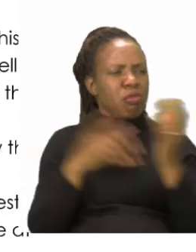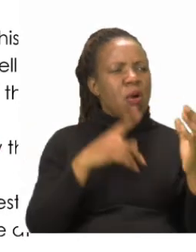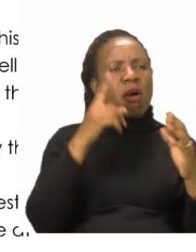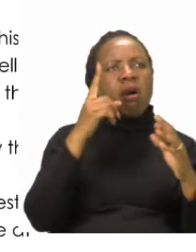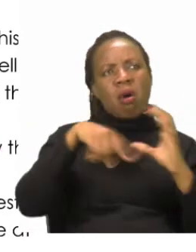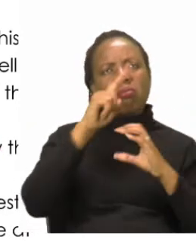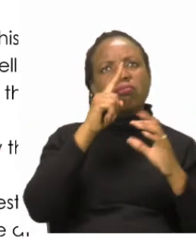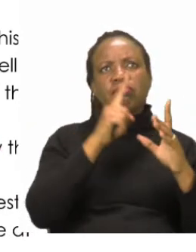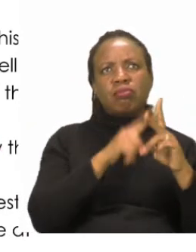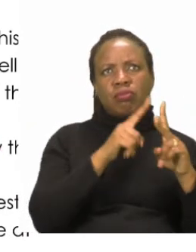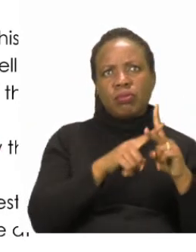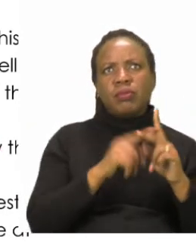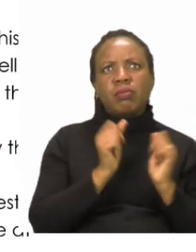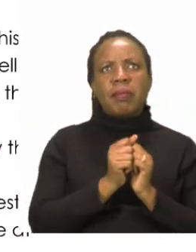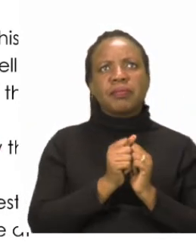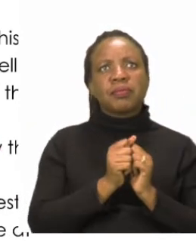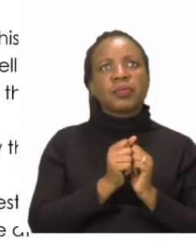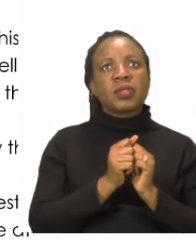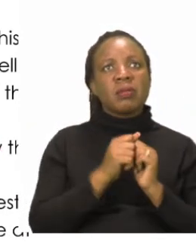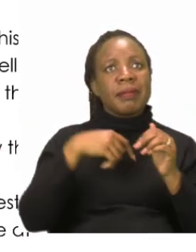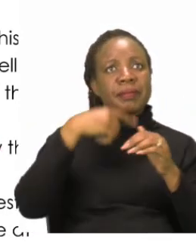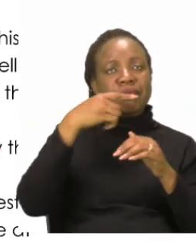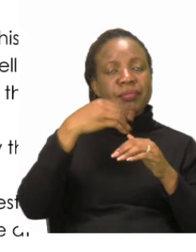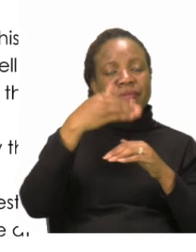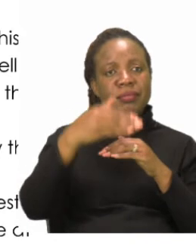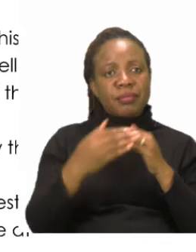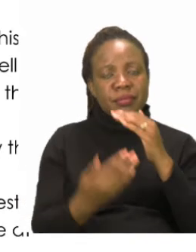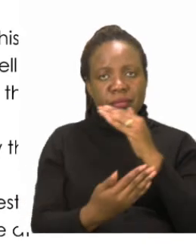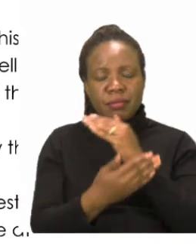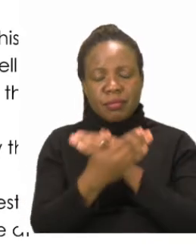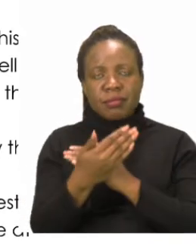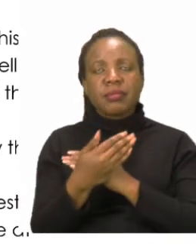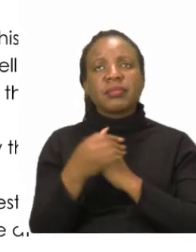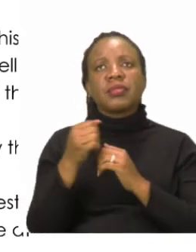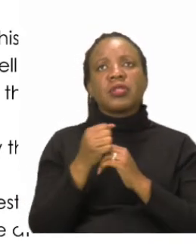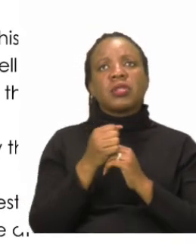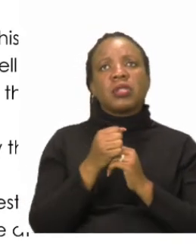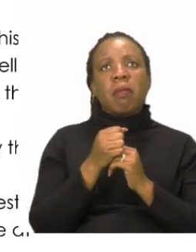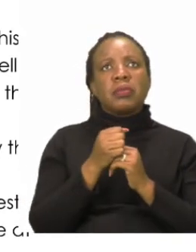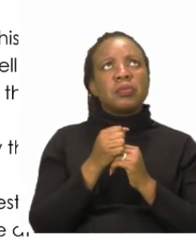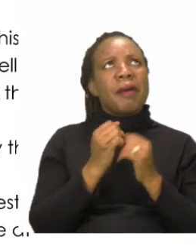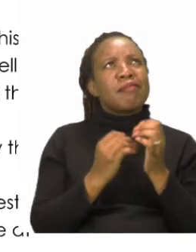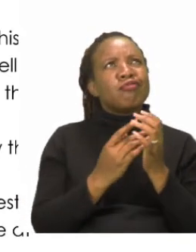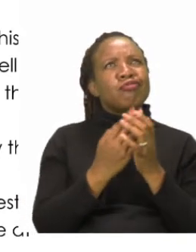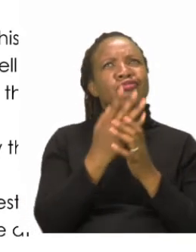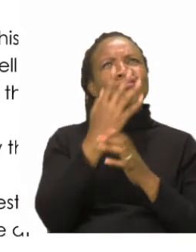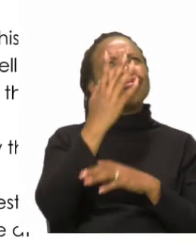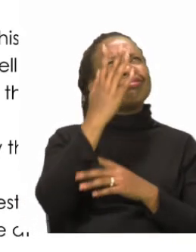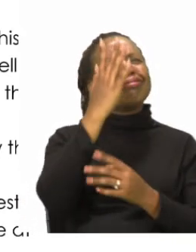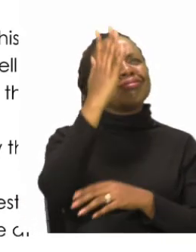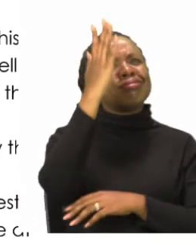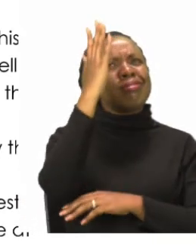there at the top of the beanstalk. He began to climb it. After a long